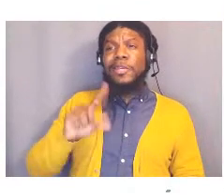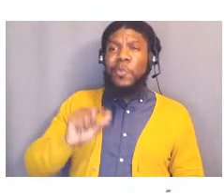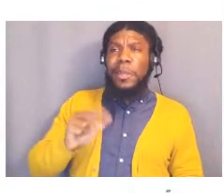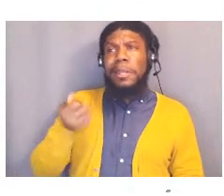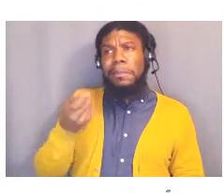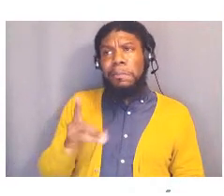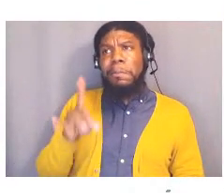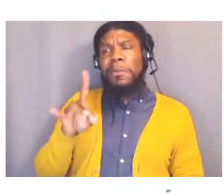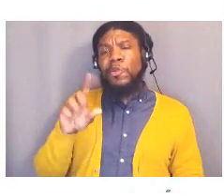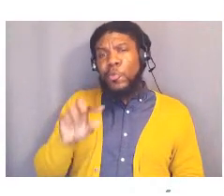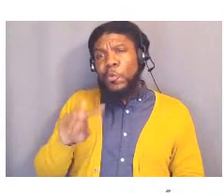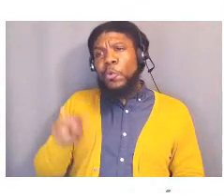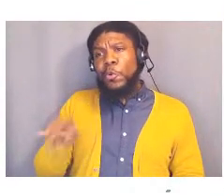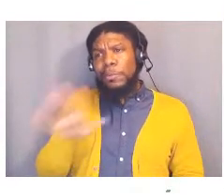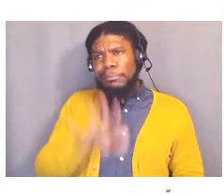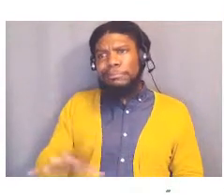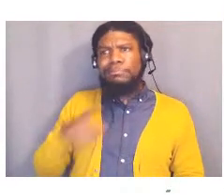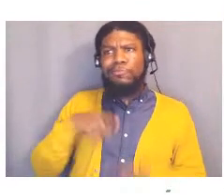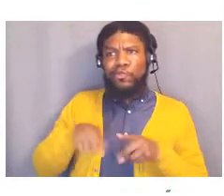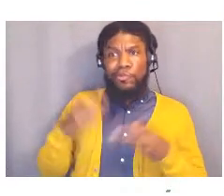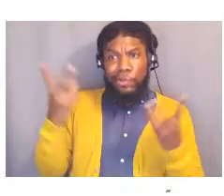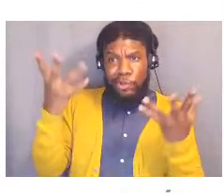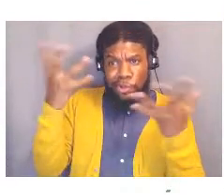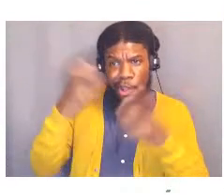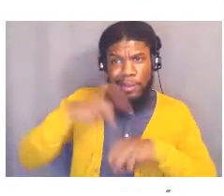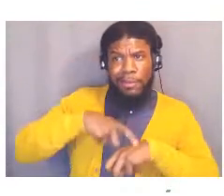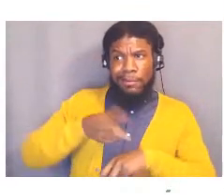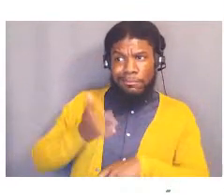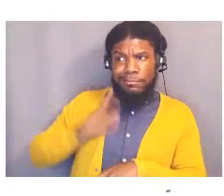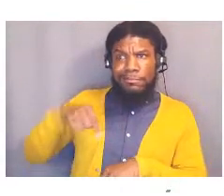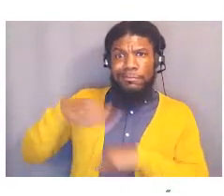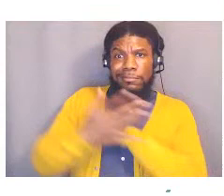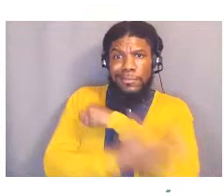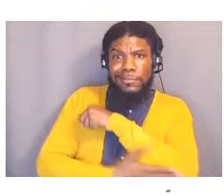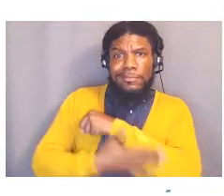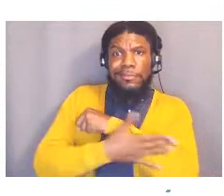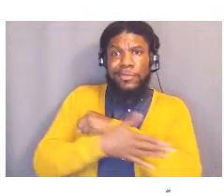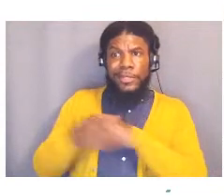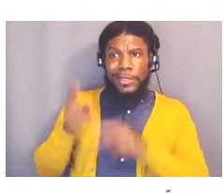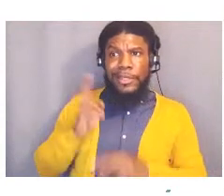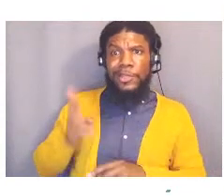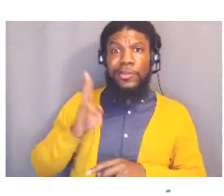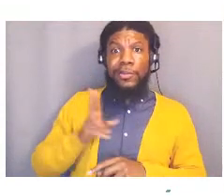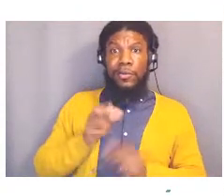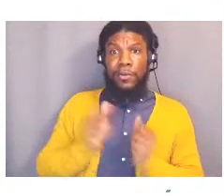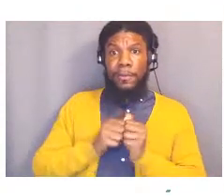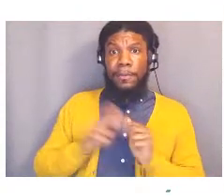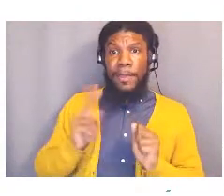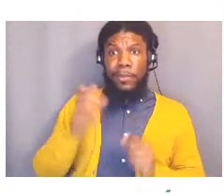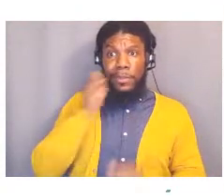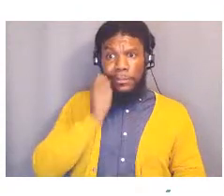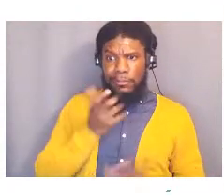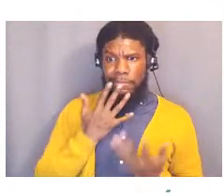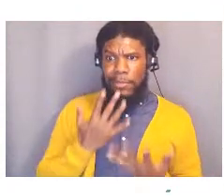in a dark time in this country history, where people that look like me, colored